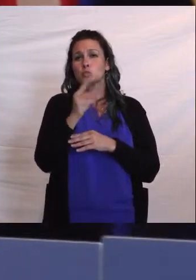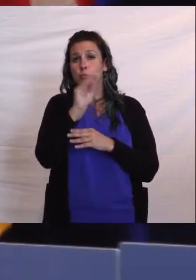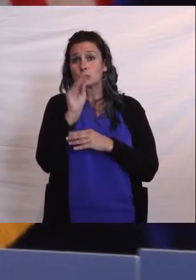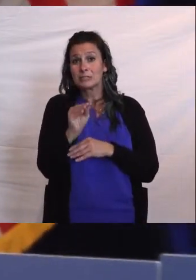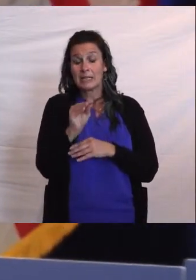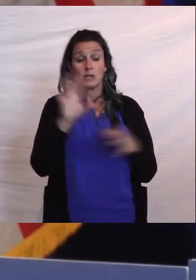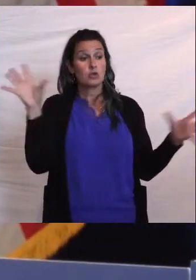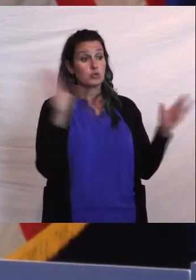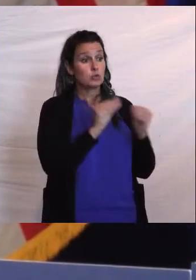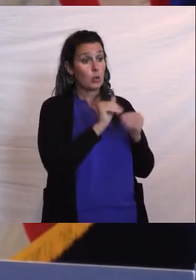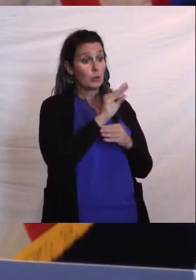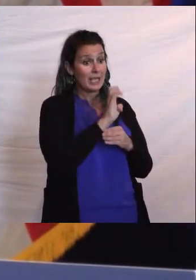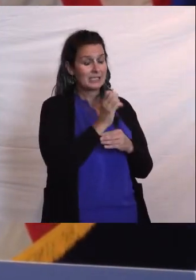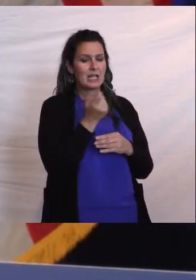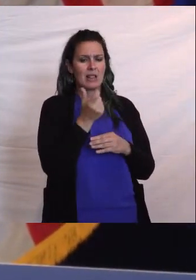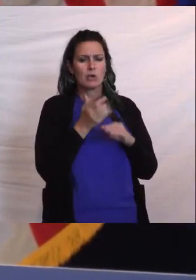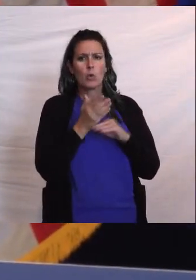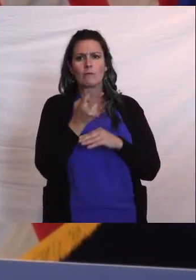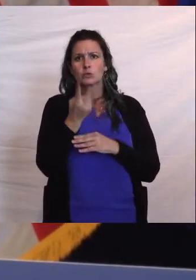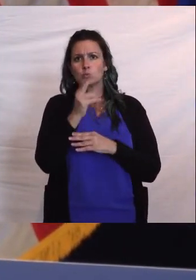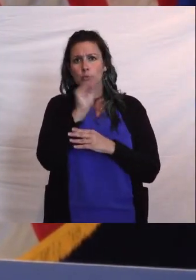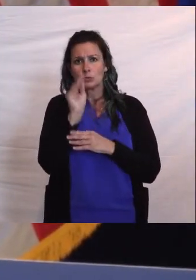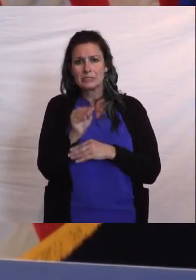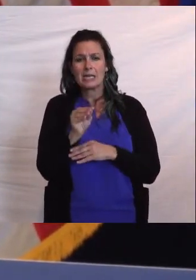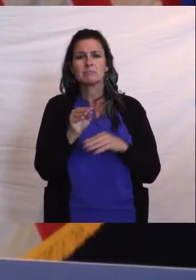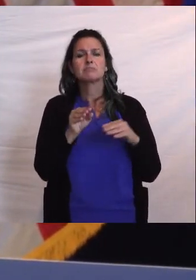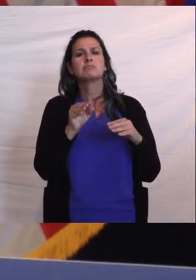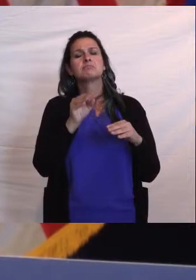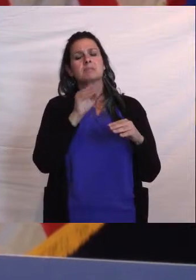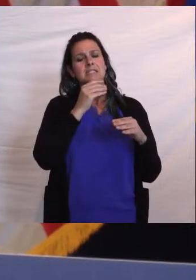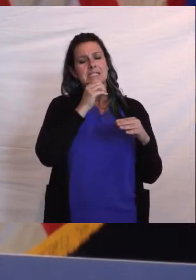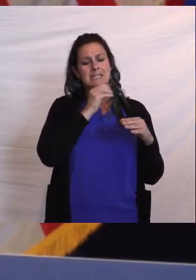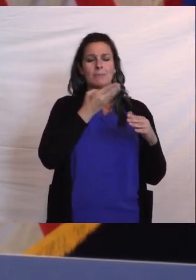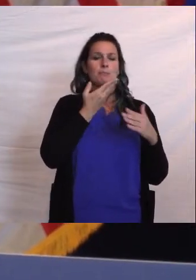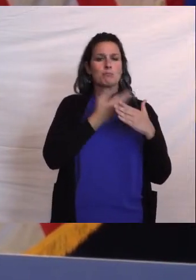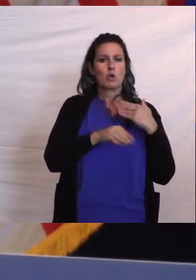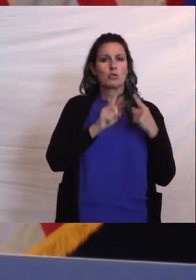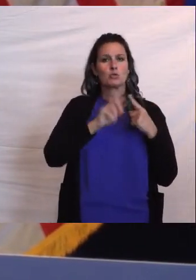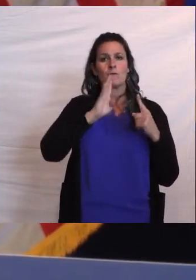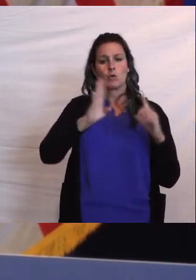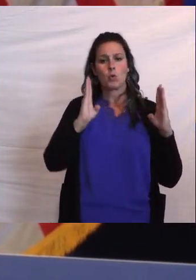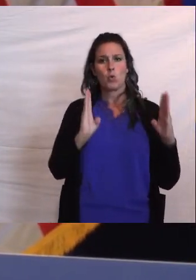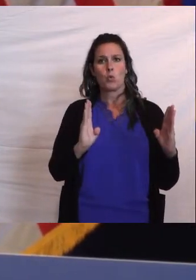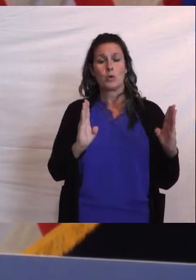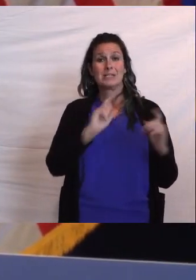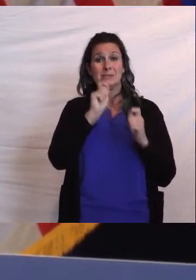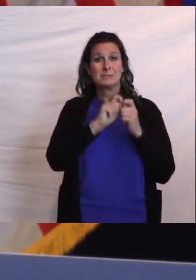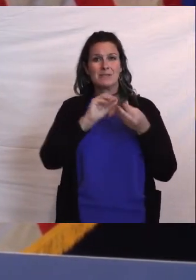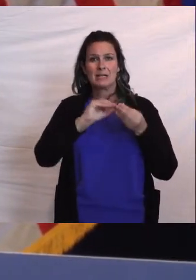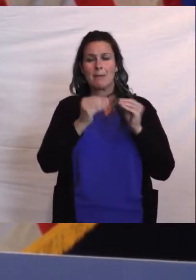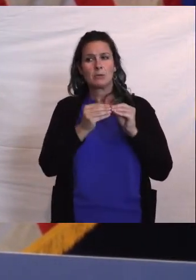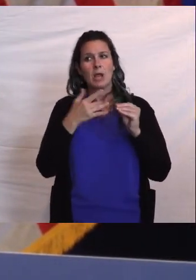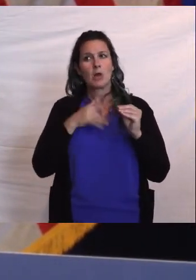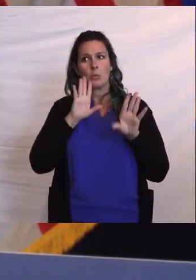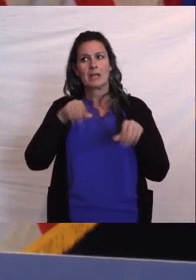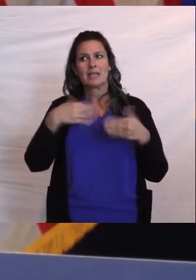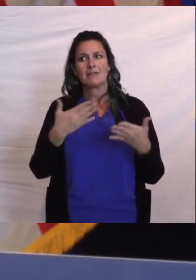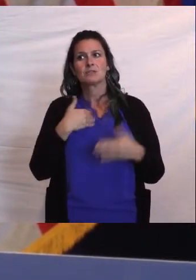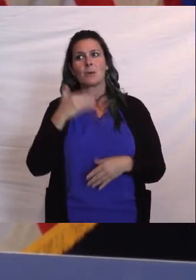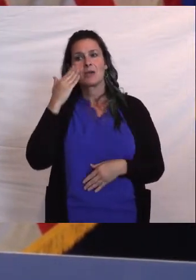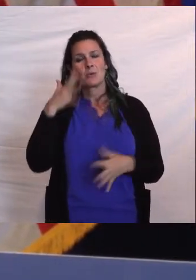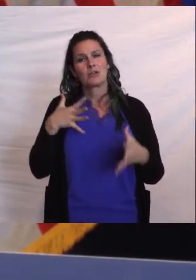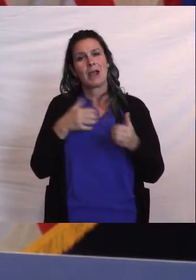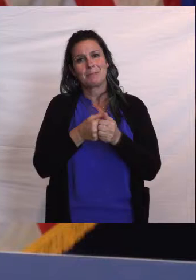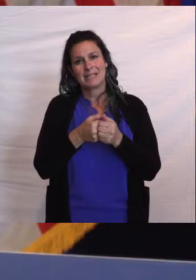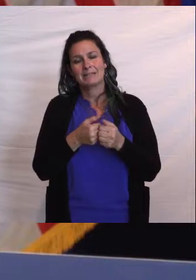cases overall occur among those who are aged 0 to 4 years of age. The specific number I don't want to give only because, I know that they're